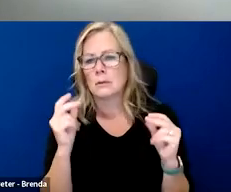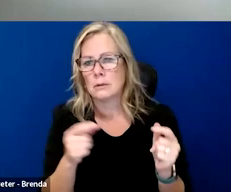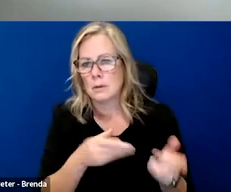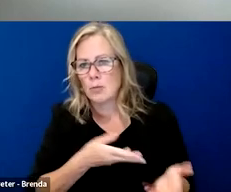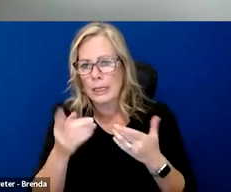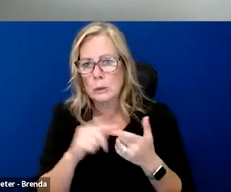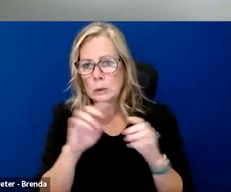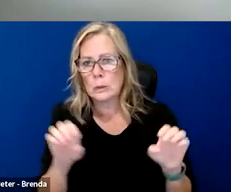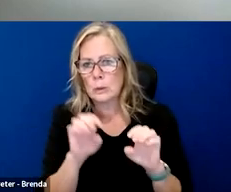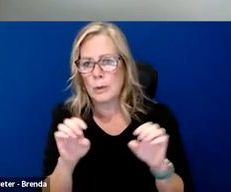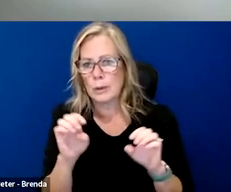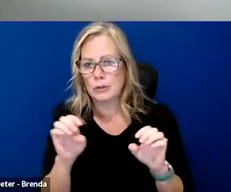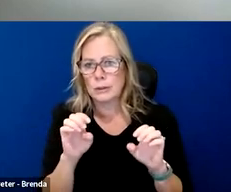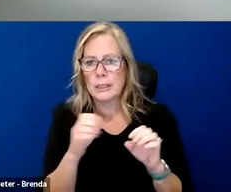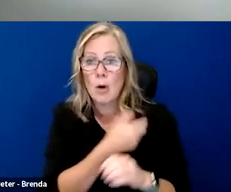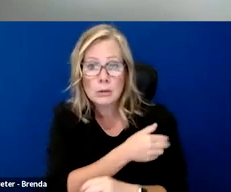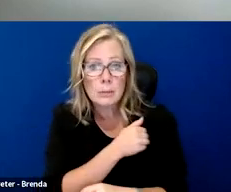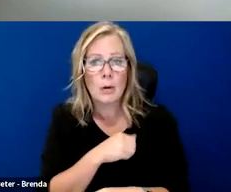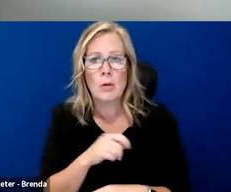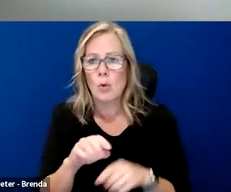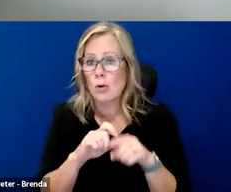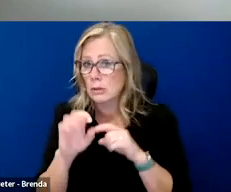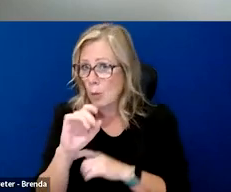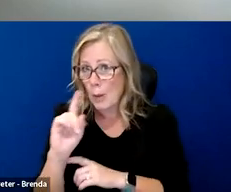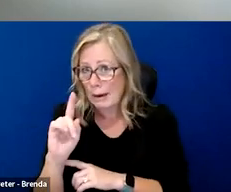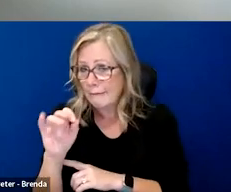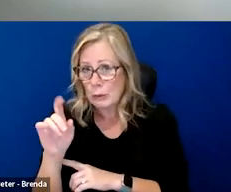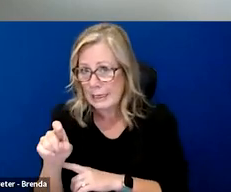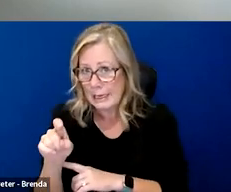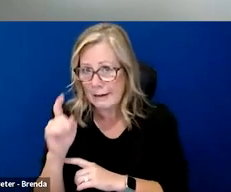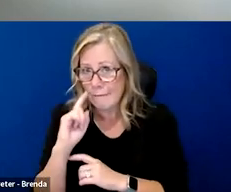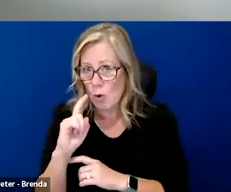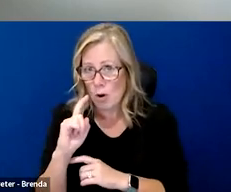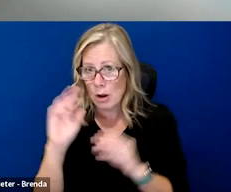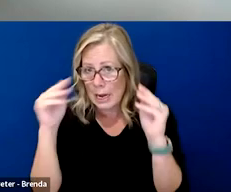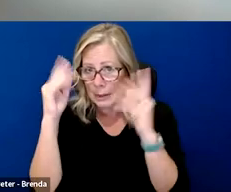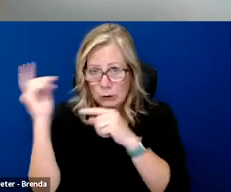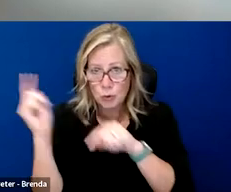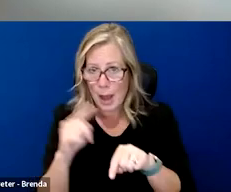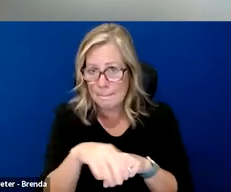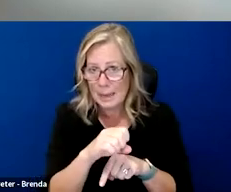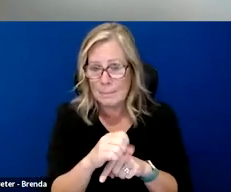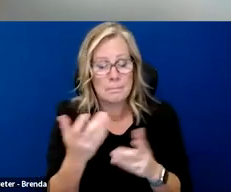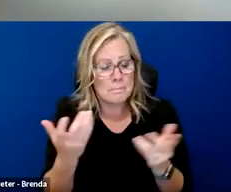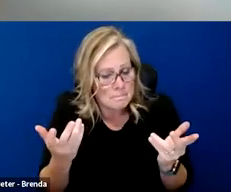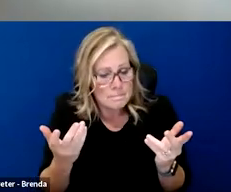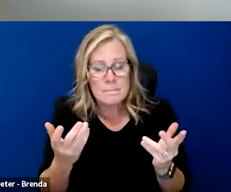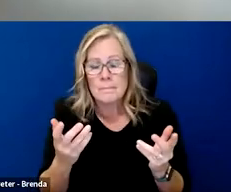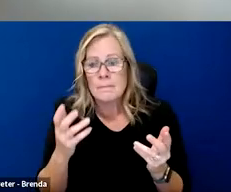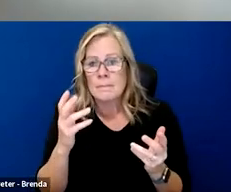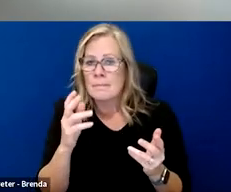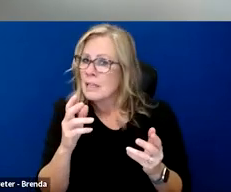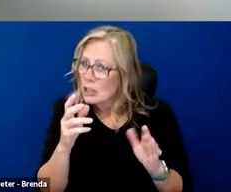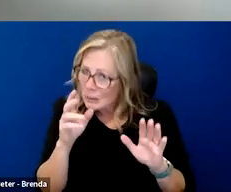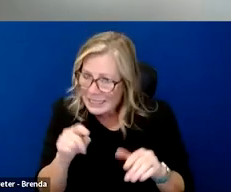emergency room or an urgent care center, or calling 911 if necessary for transportation. Mm-hmm. Again, that's that line of moving